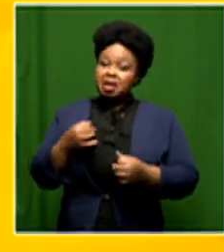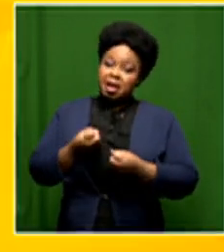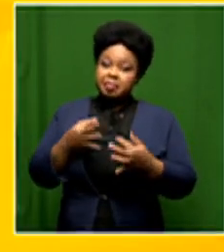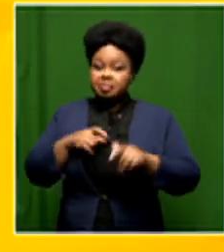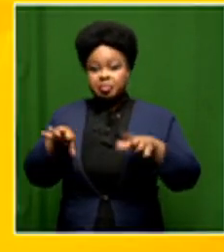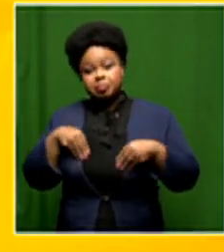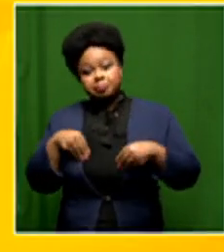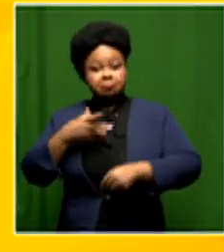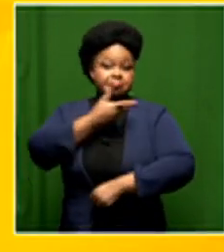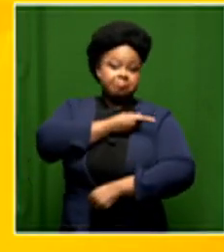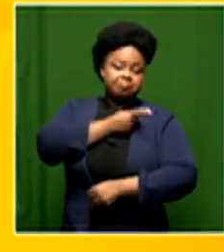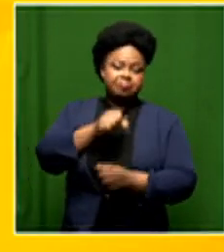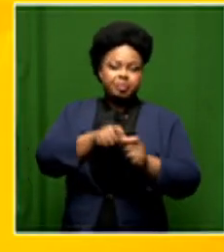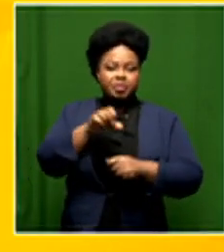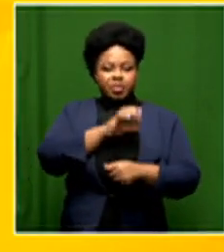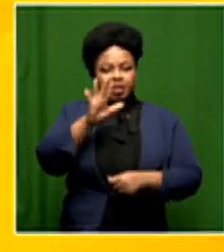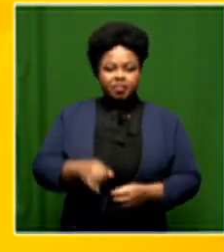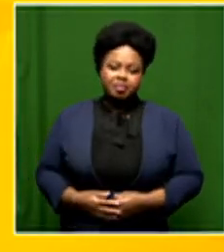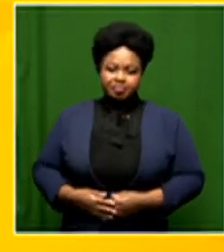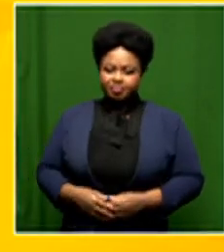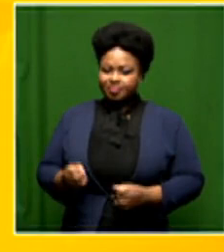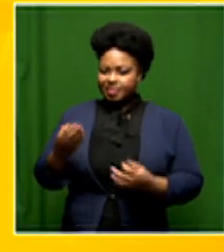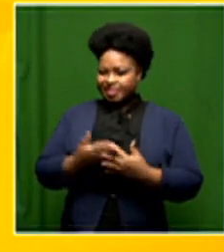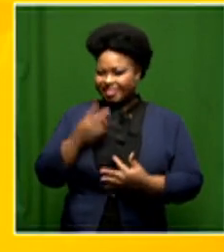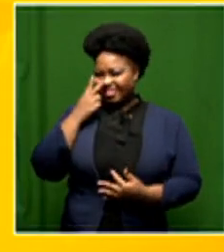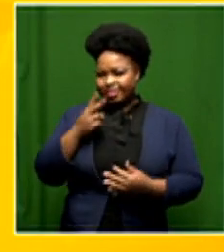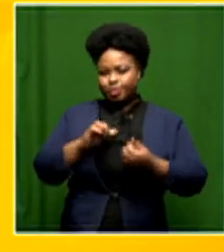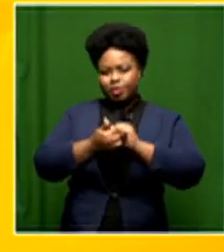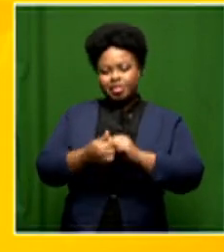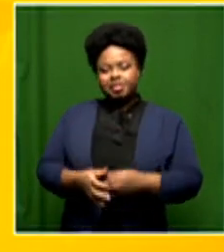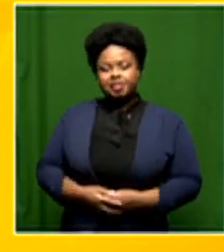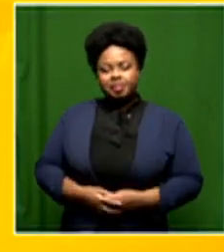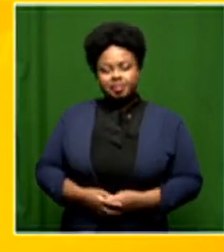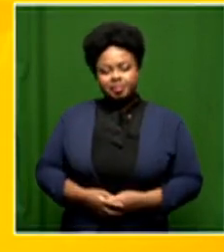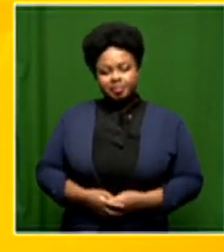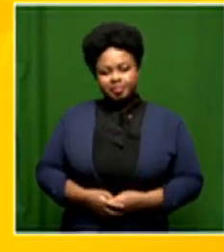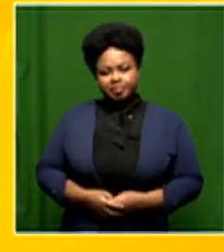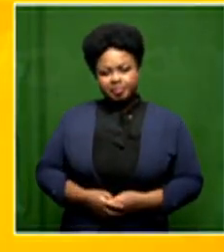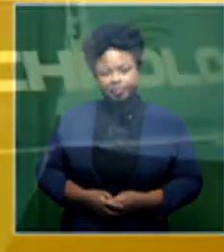of the COVID-19 vaccine among South Africans. Right, quick look at your sports news. Here's Valen.